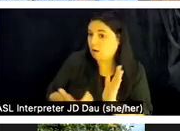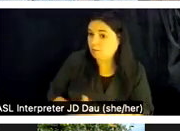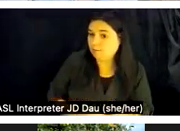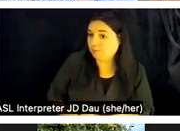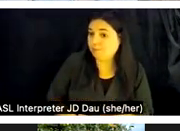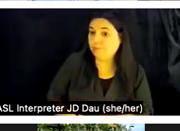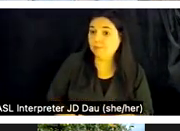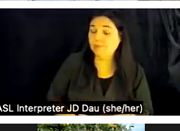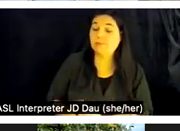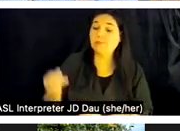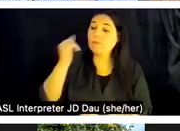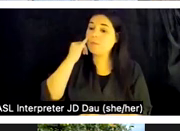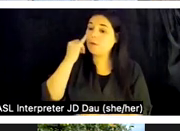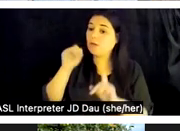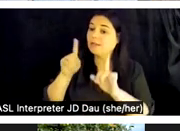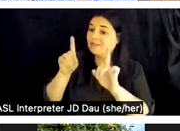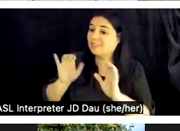So if a tester,